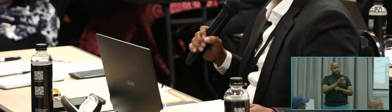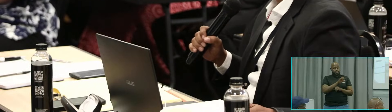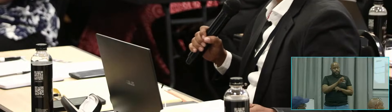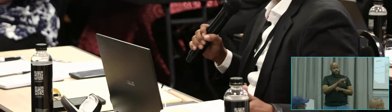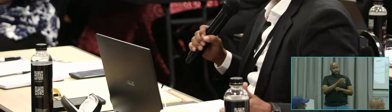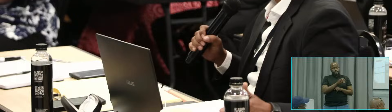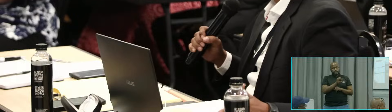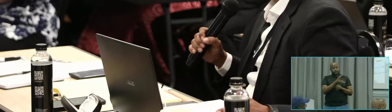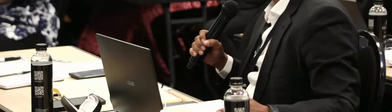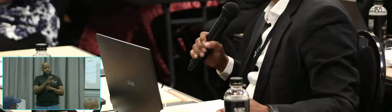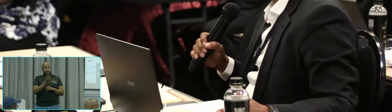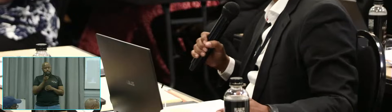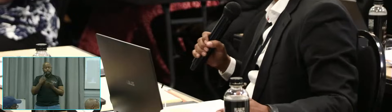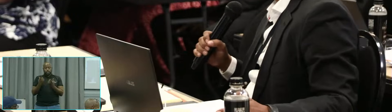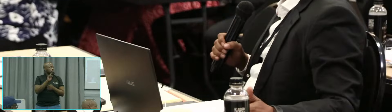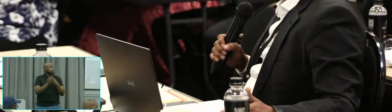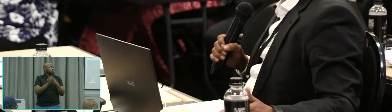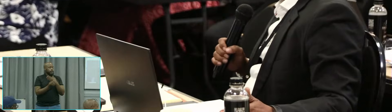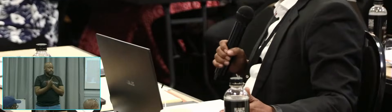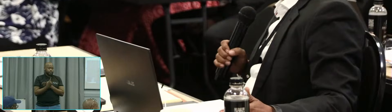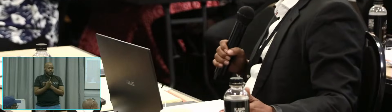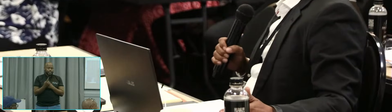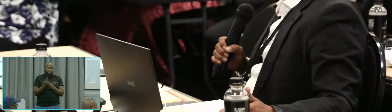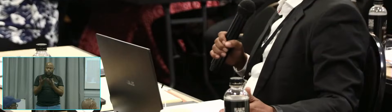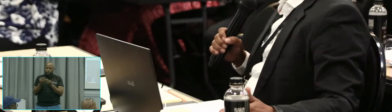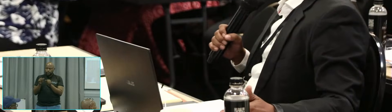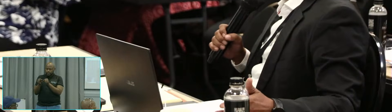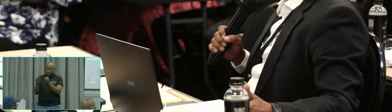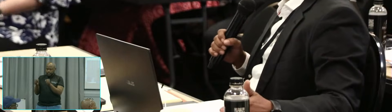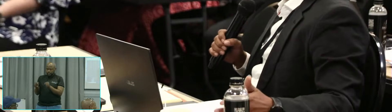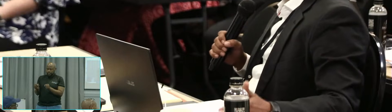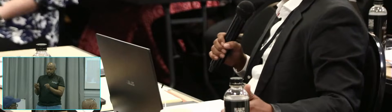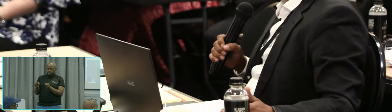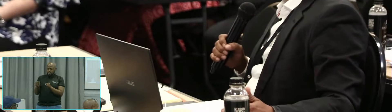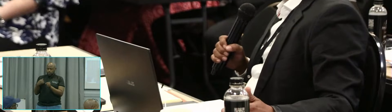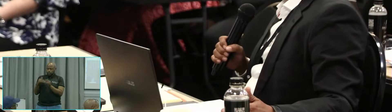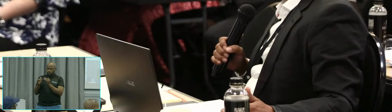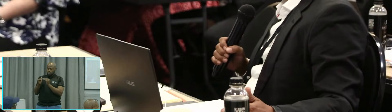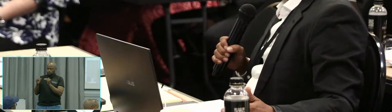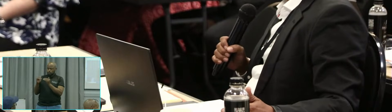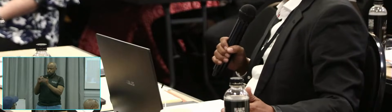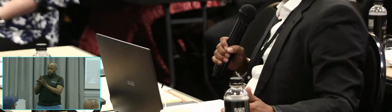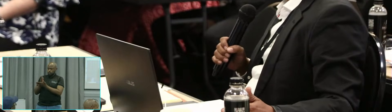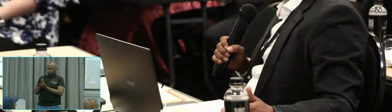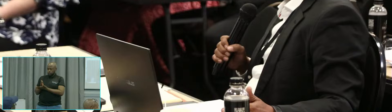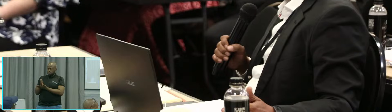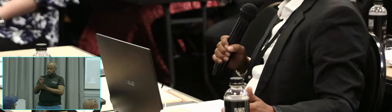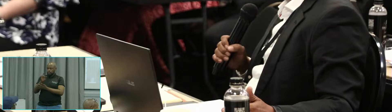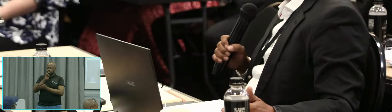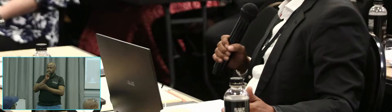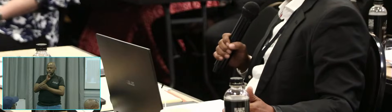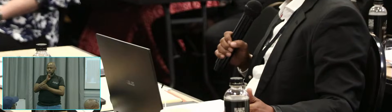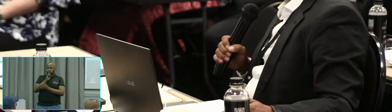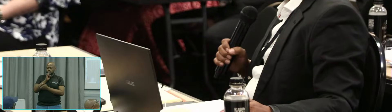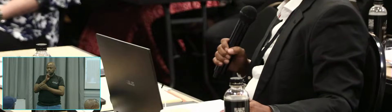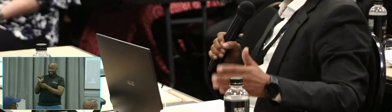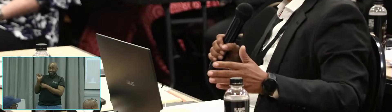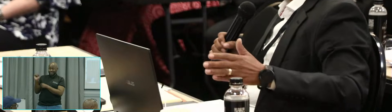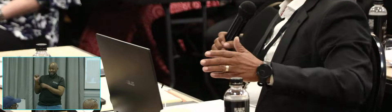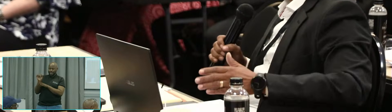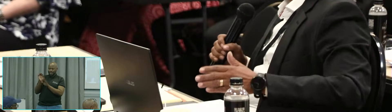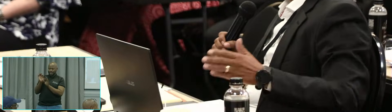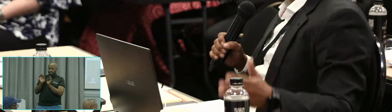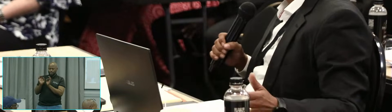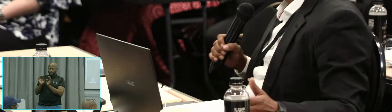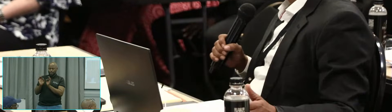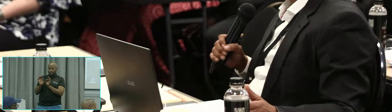and the appropriation process. Of equitable share that is used by Treasury. Money